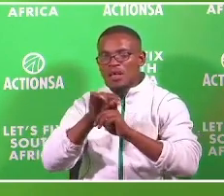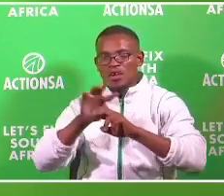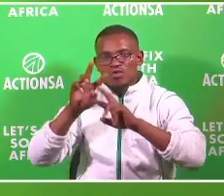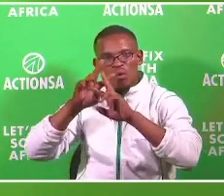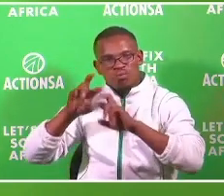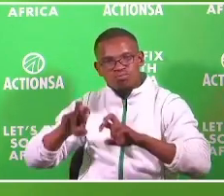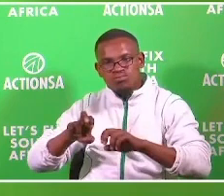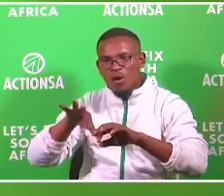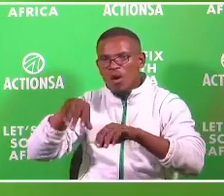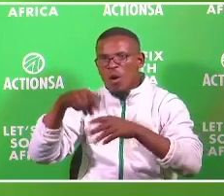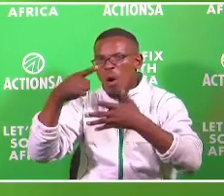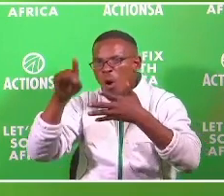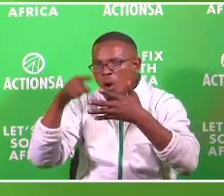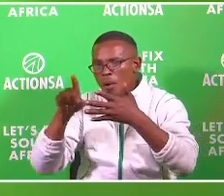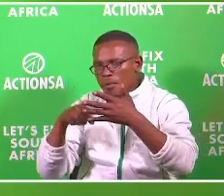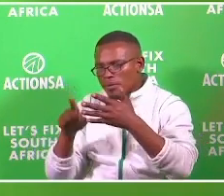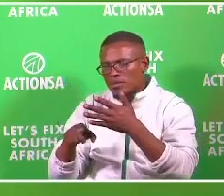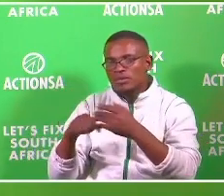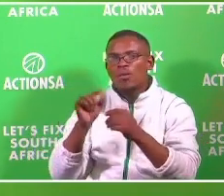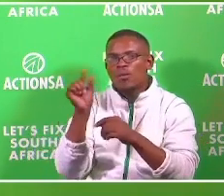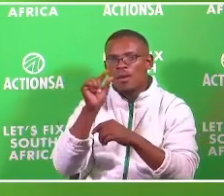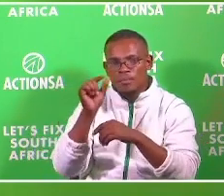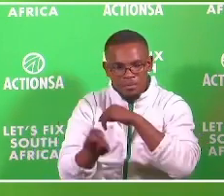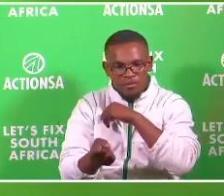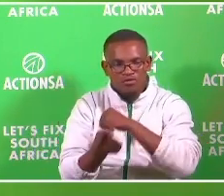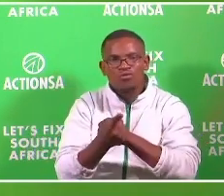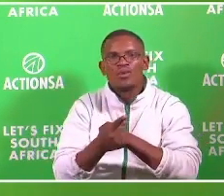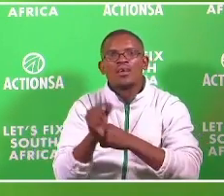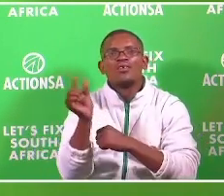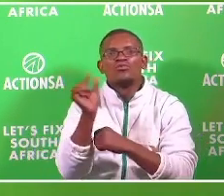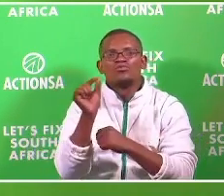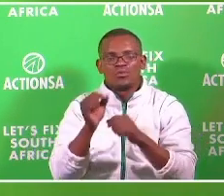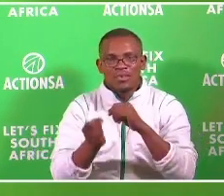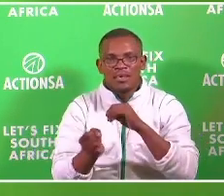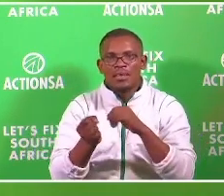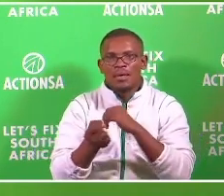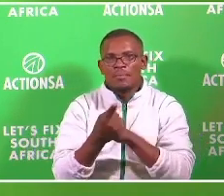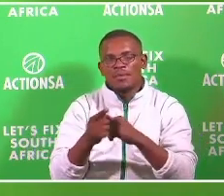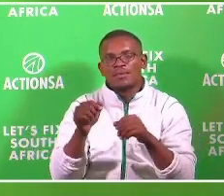lifestyle audits, which will happen soon after we take office.